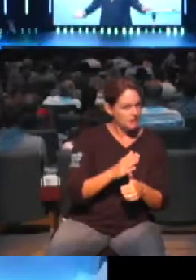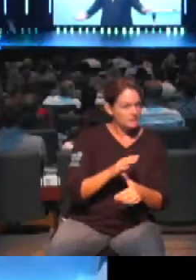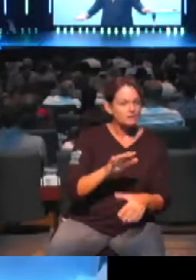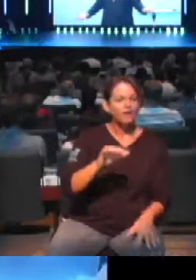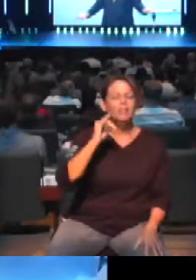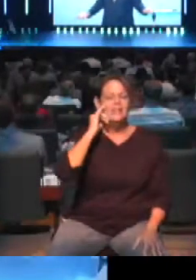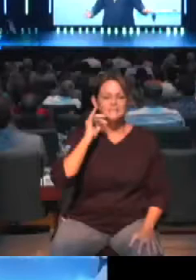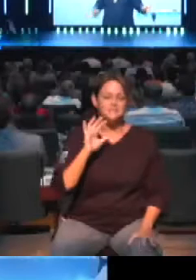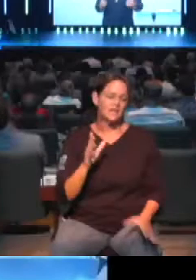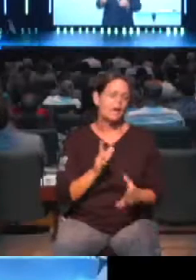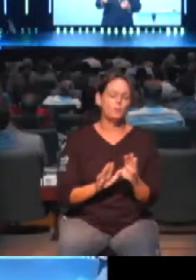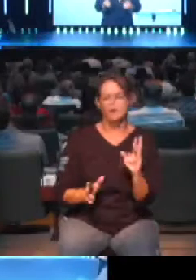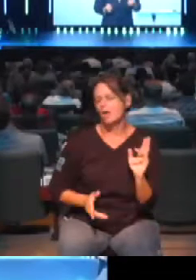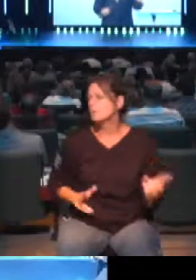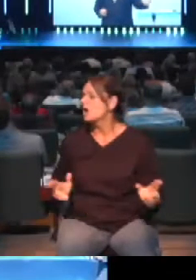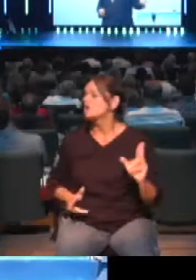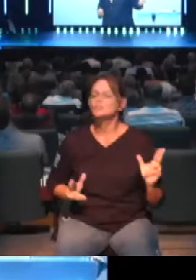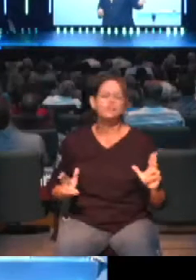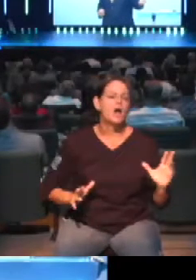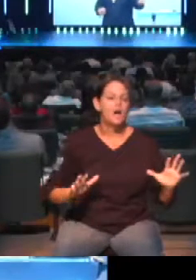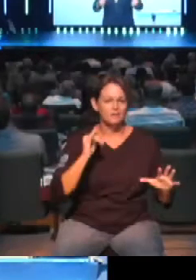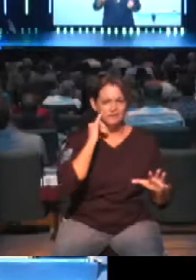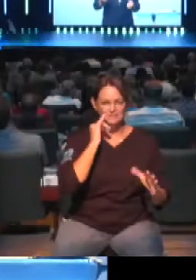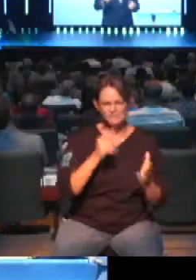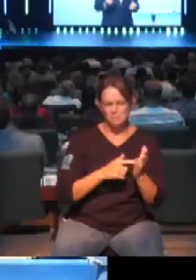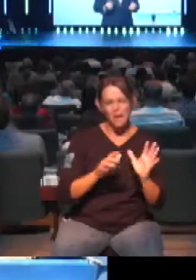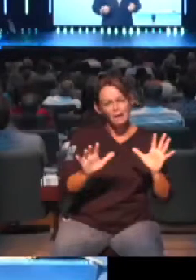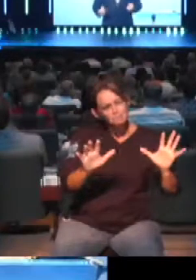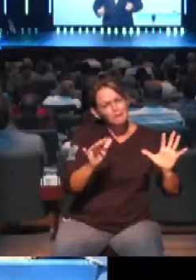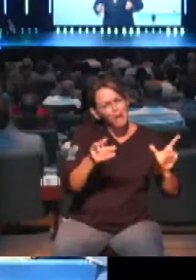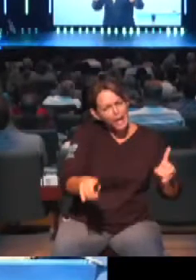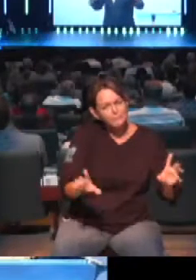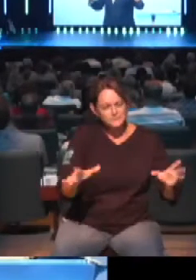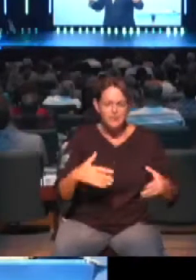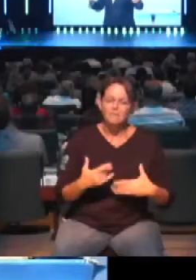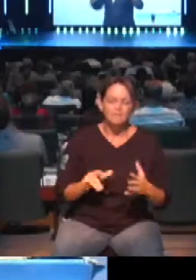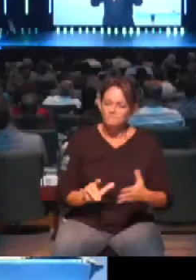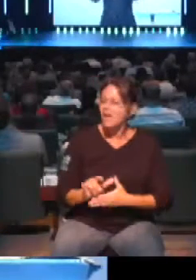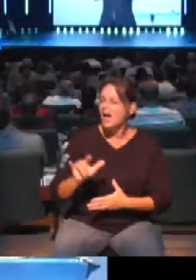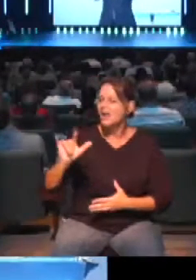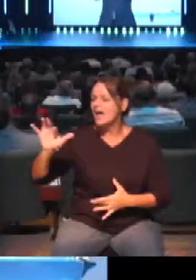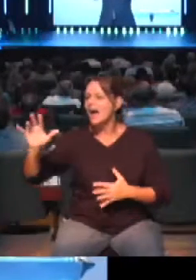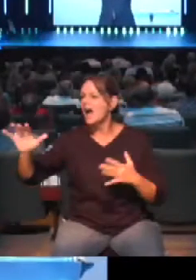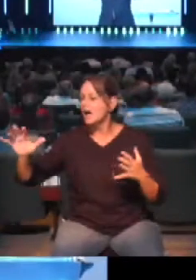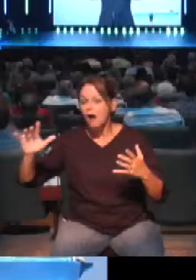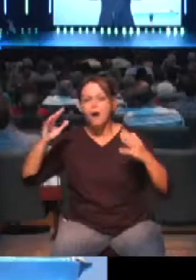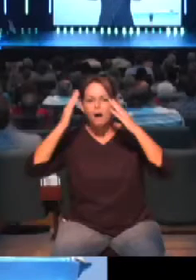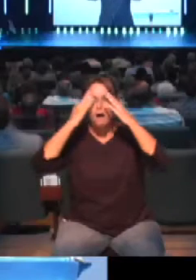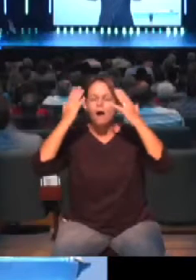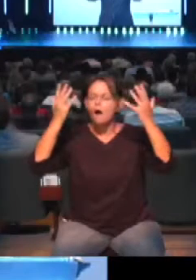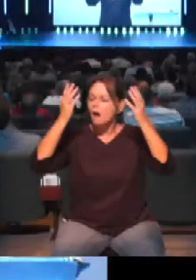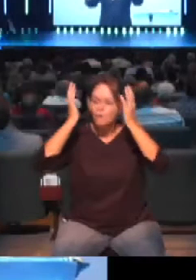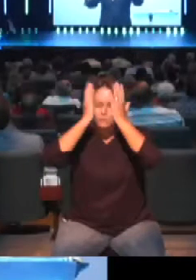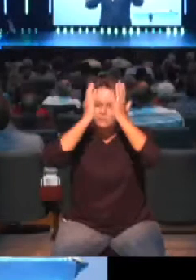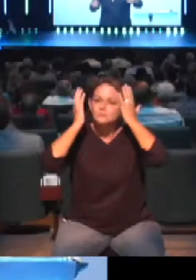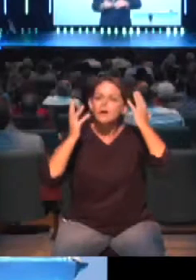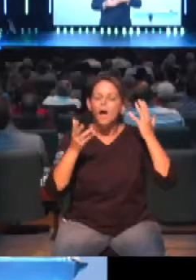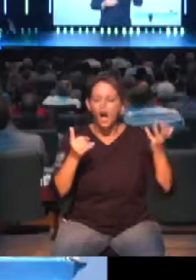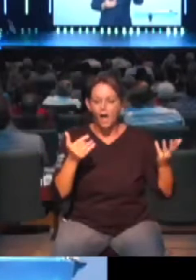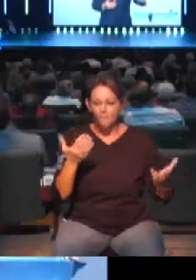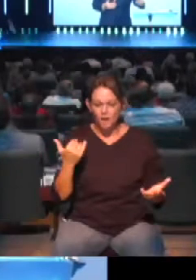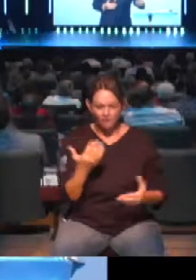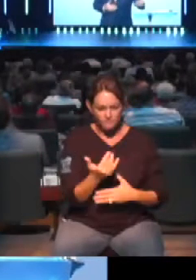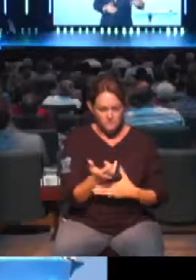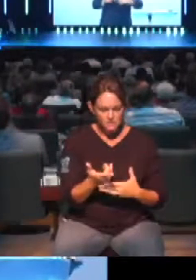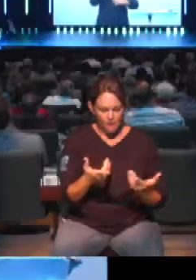don't have my quiet time even, and I rush out, I've got an early morning flight or meeting, and I get home that night and I think, oh wow, this is the 15th, I got paid day.